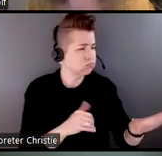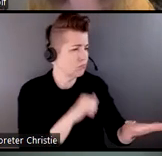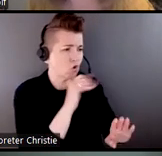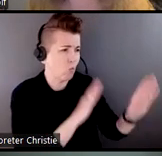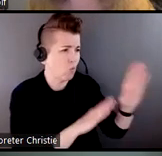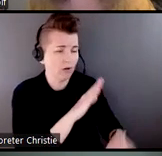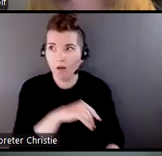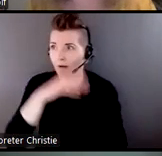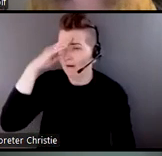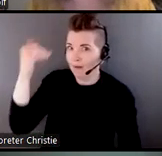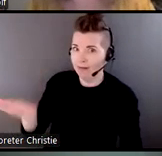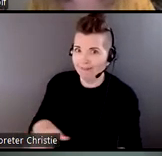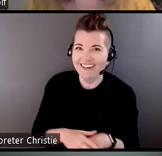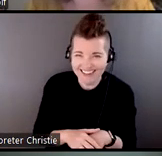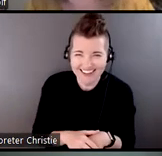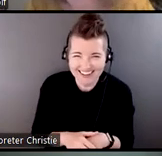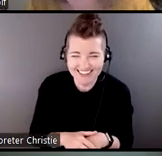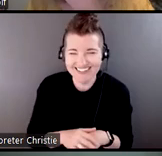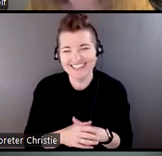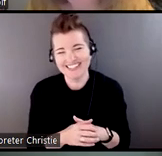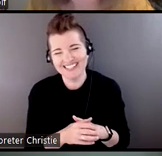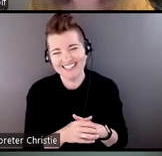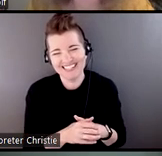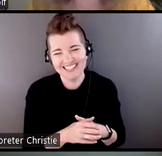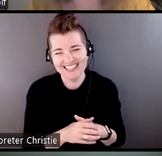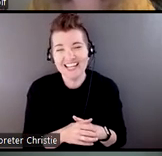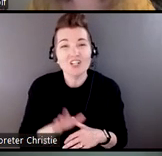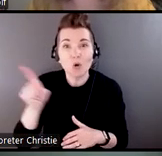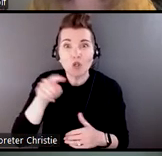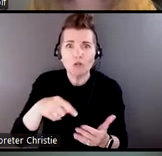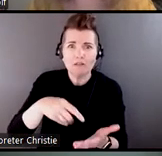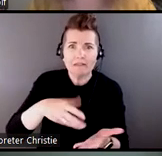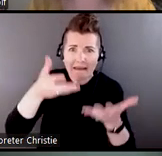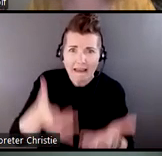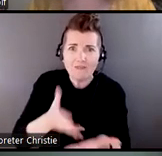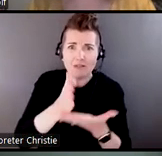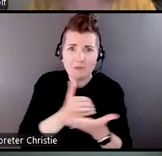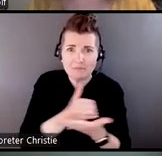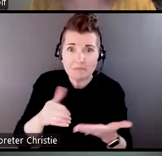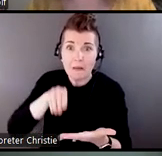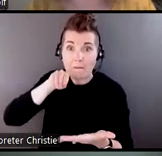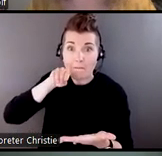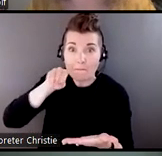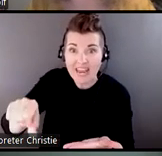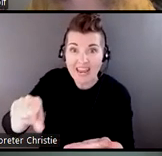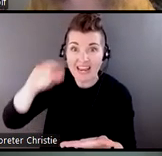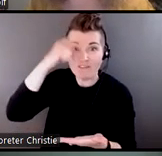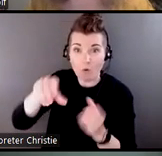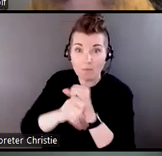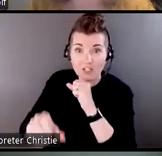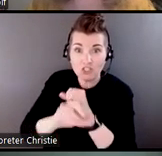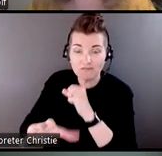the little quiz we did at the beginning, paid advertising is not usually as successful for